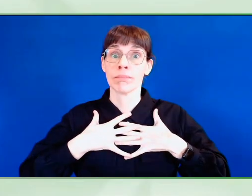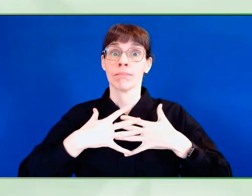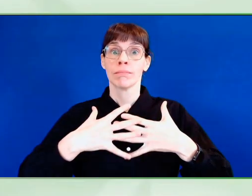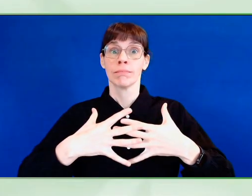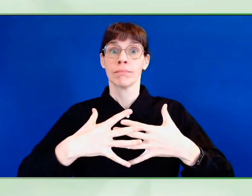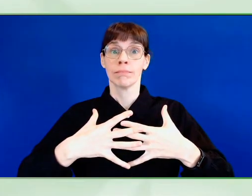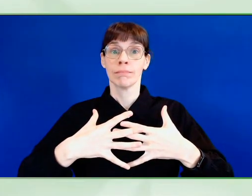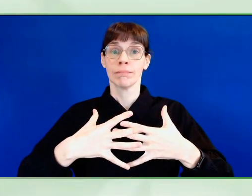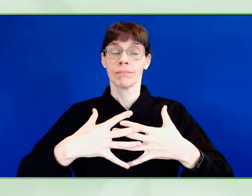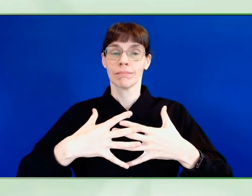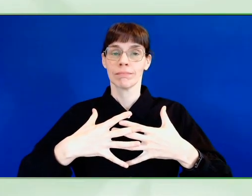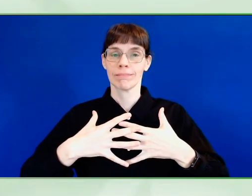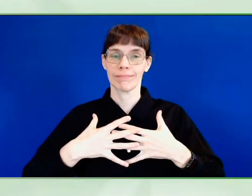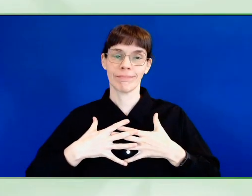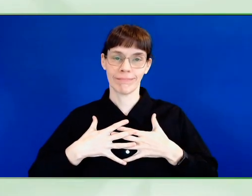and exhale.